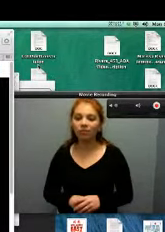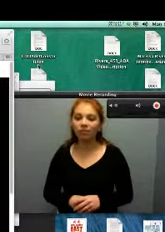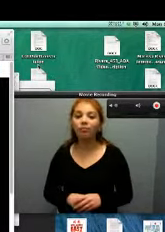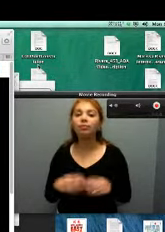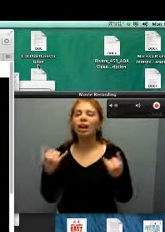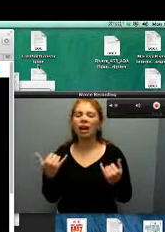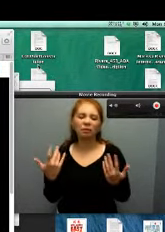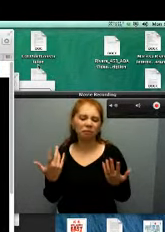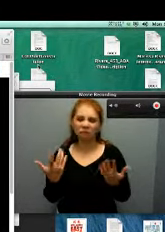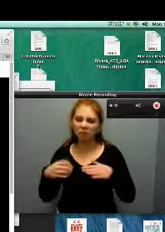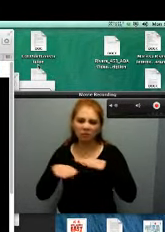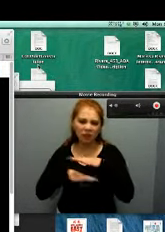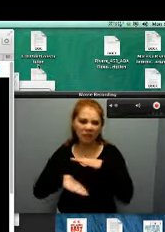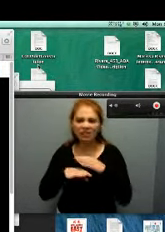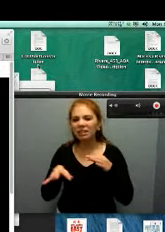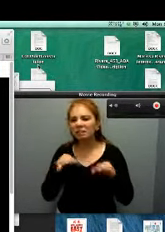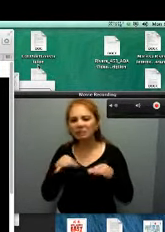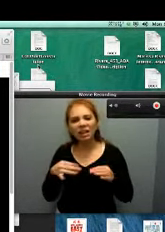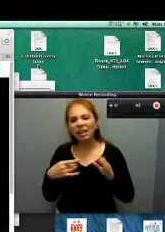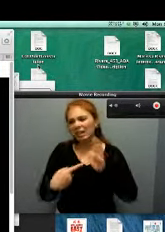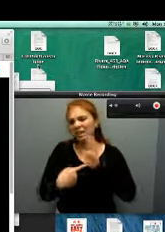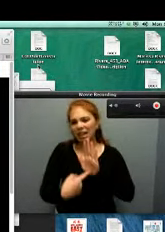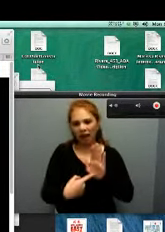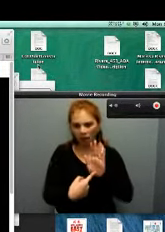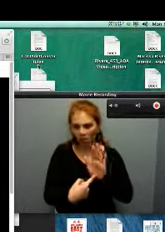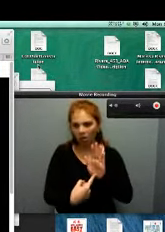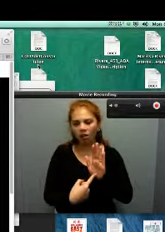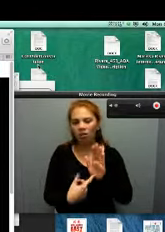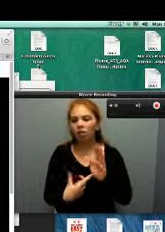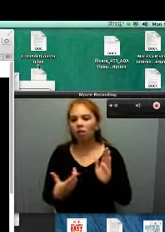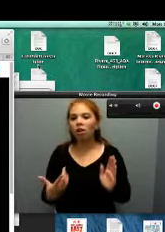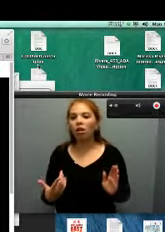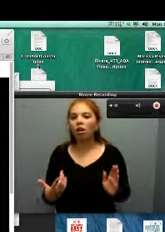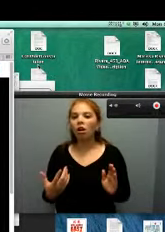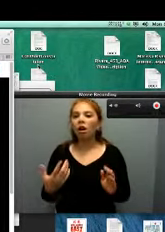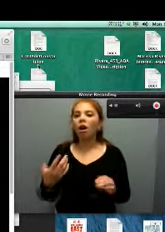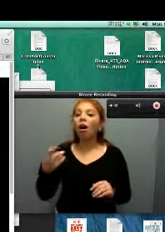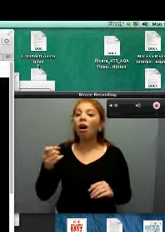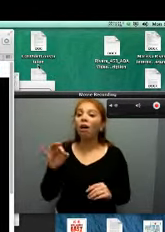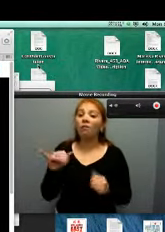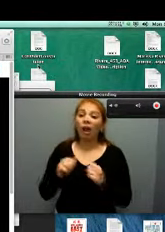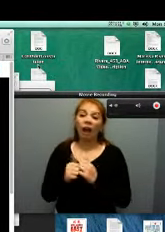This basically is an example of how you might